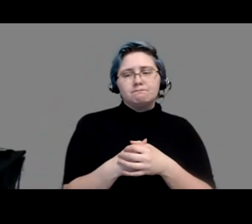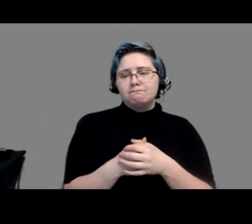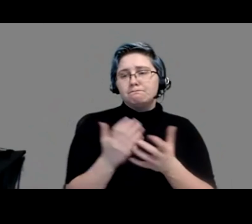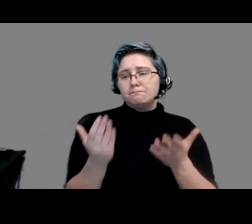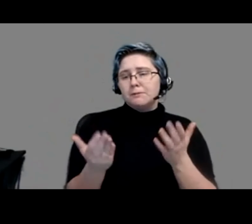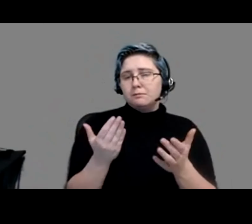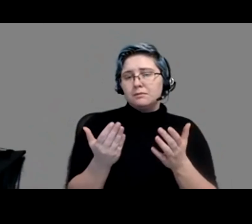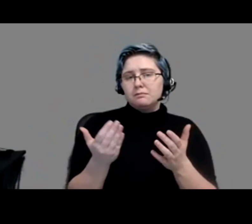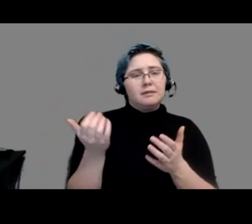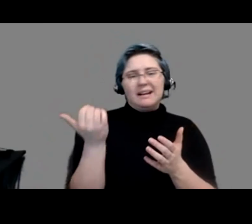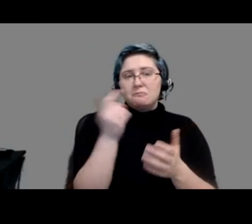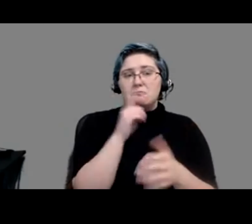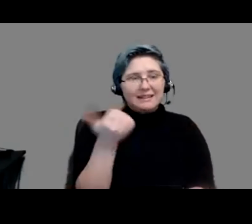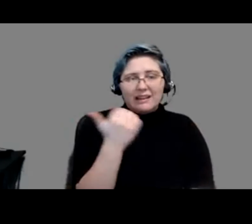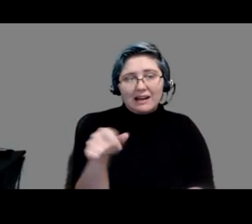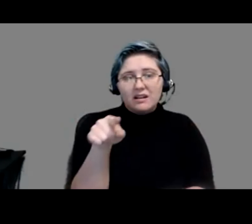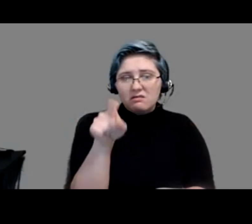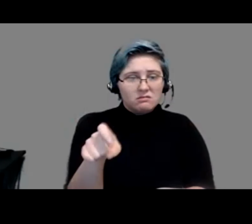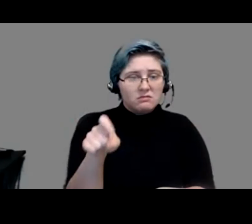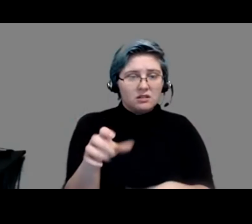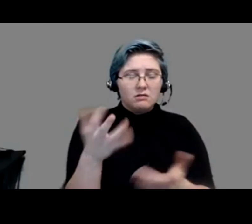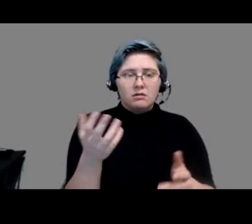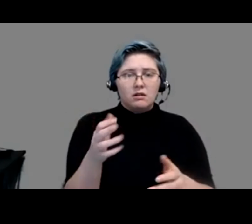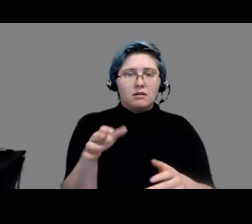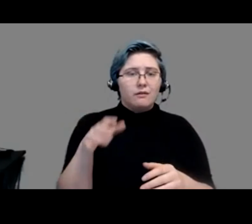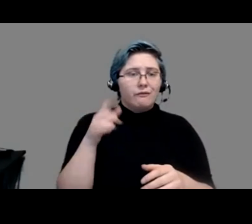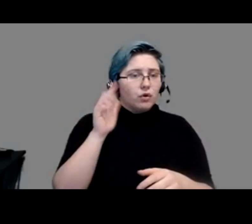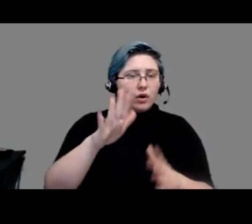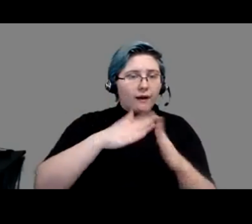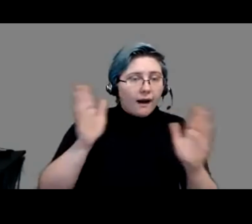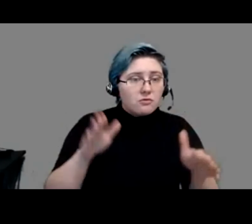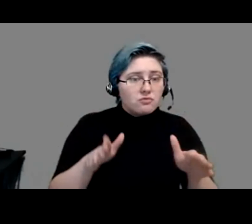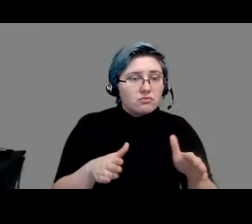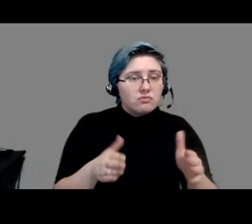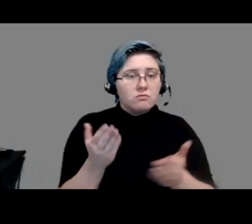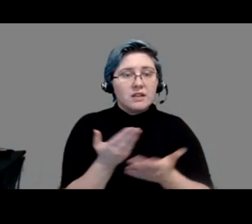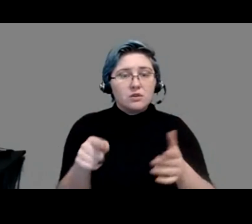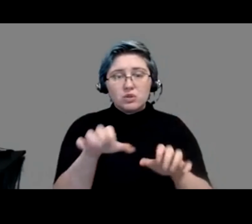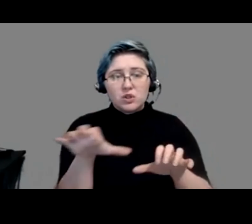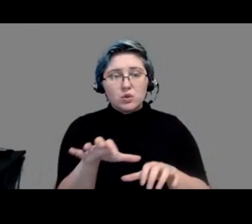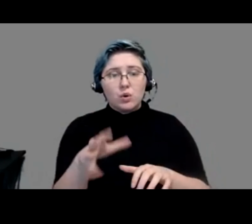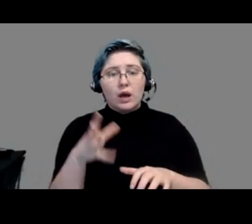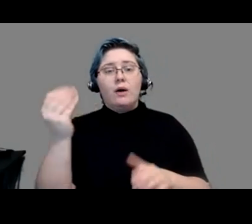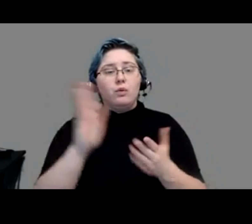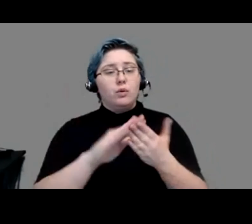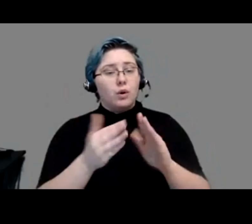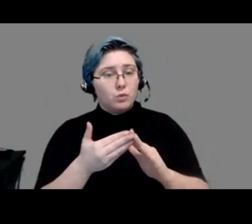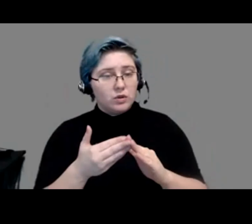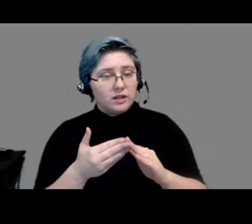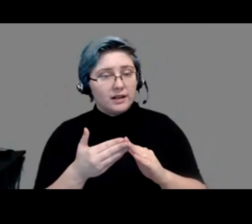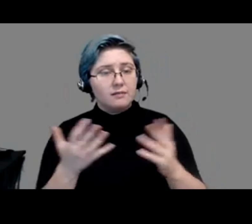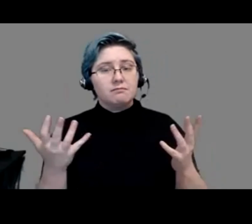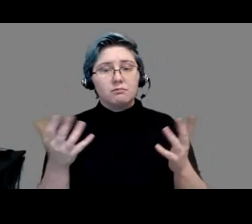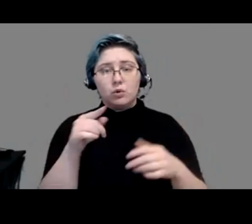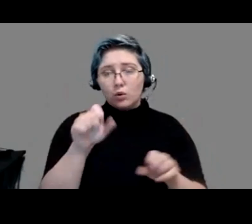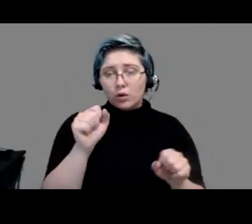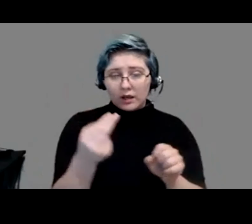like anything that you need, like around the house, things you need to do out in the community. You can